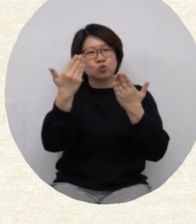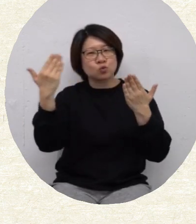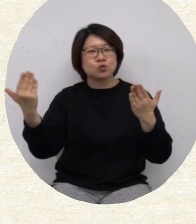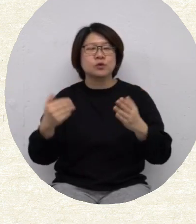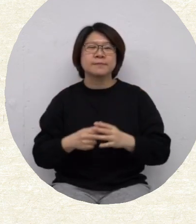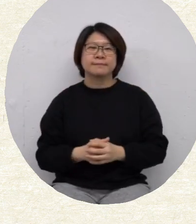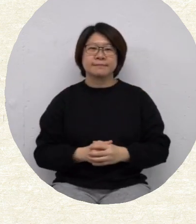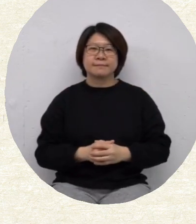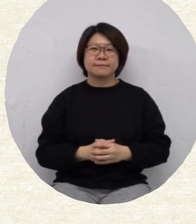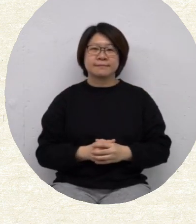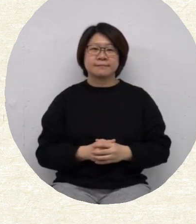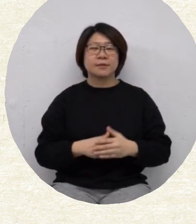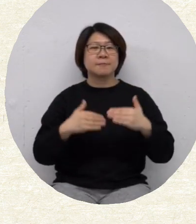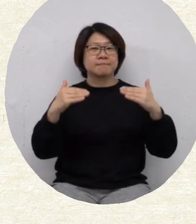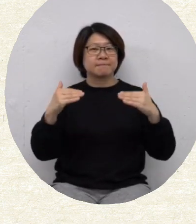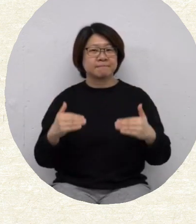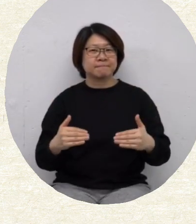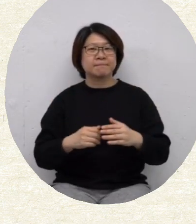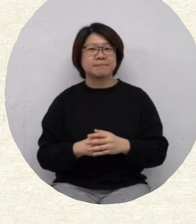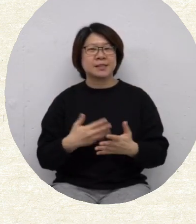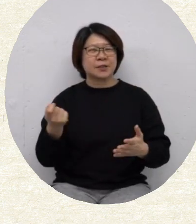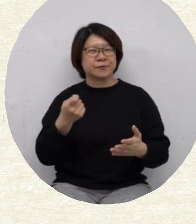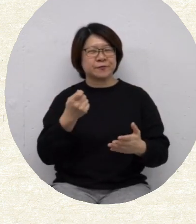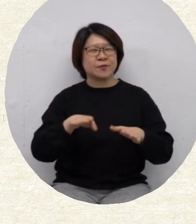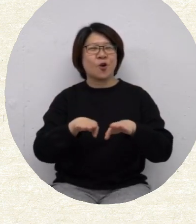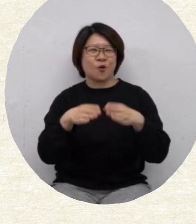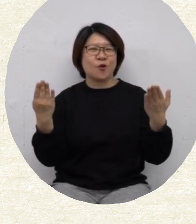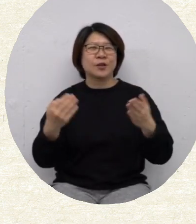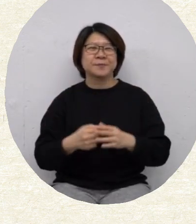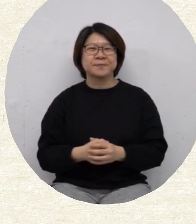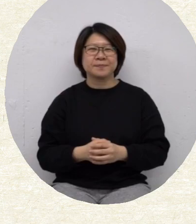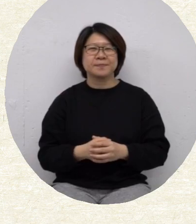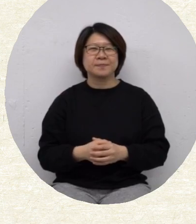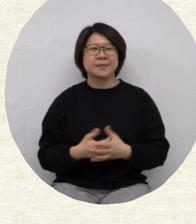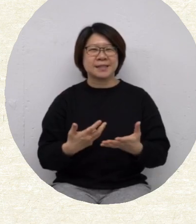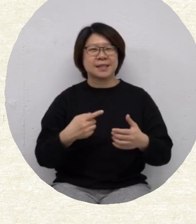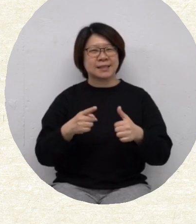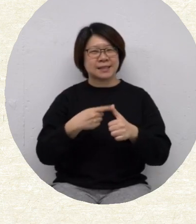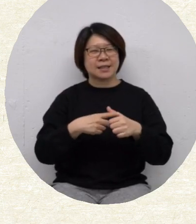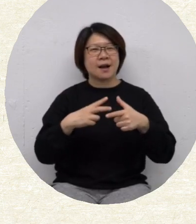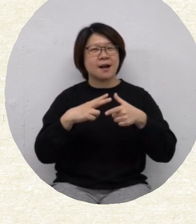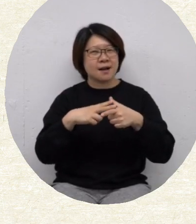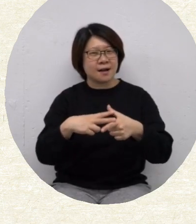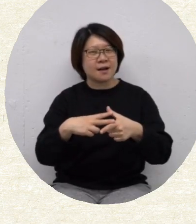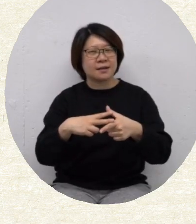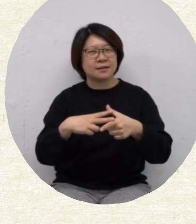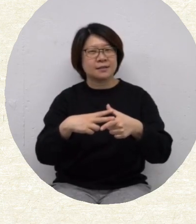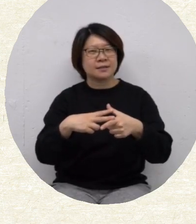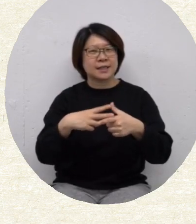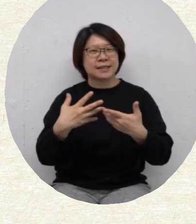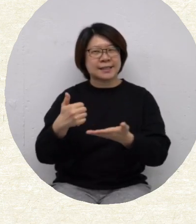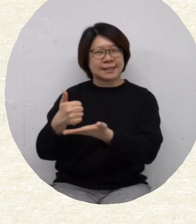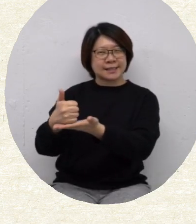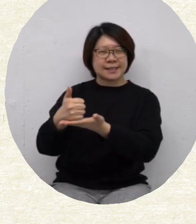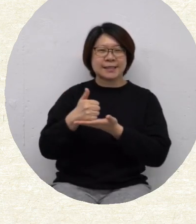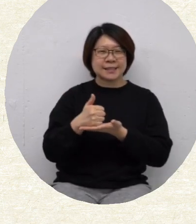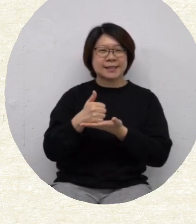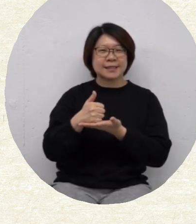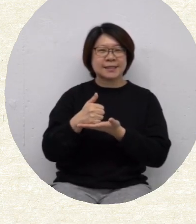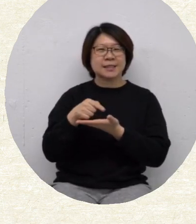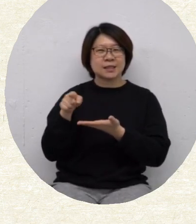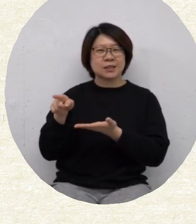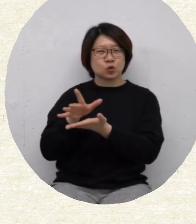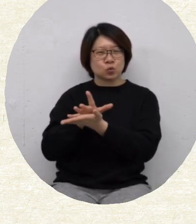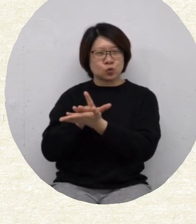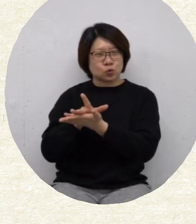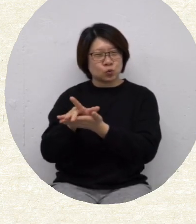So without further ado, may I introduce our featuring printmaker today, Yoonmi